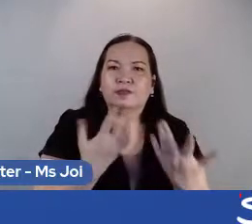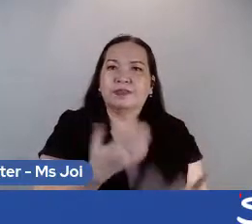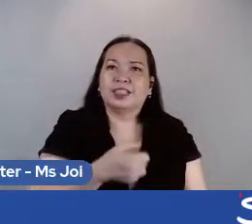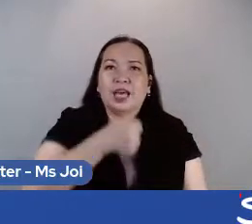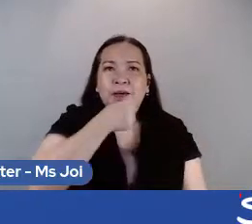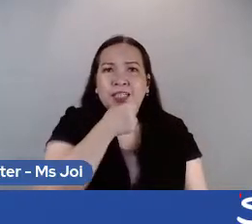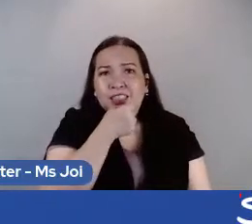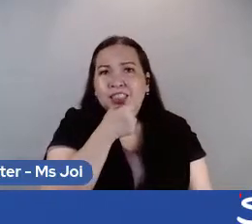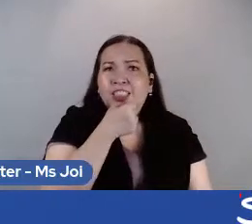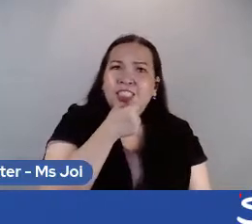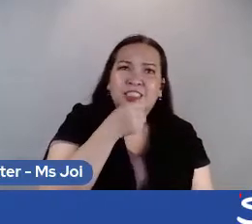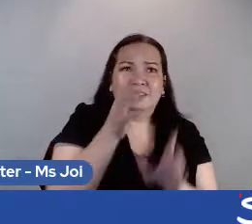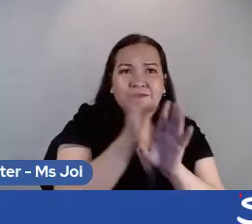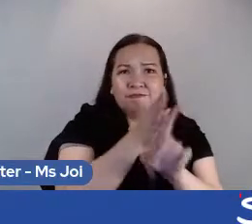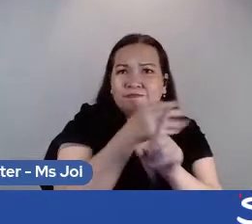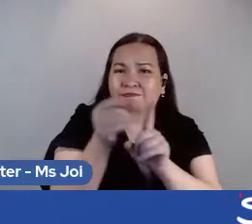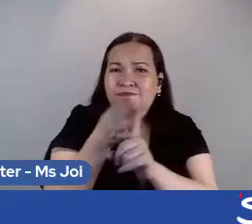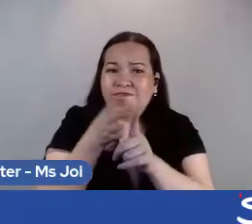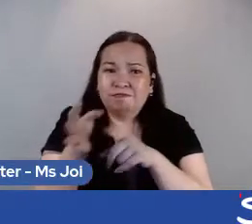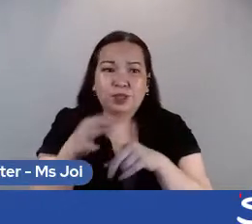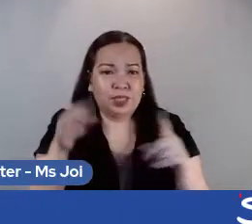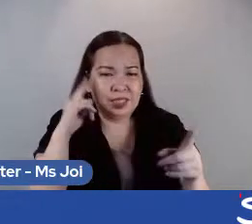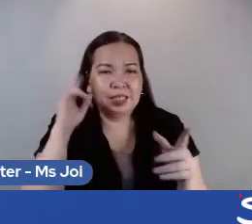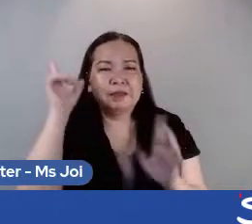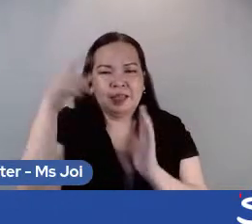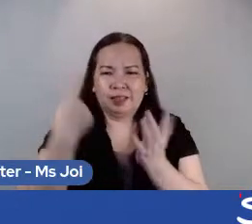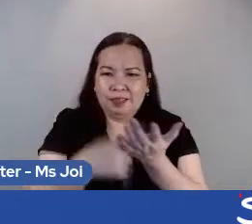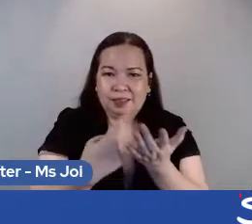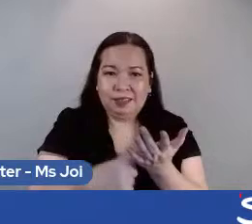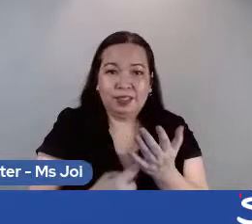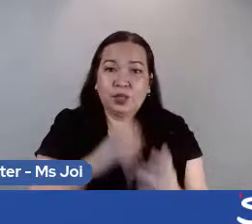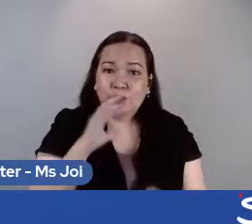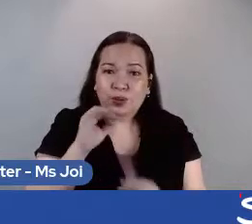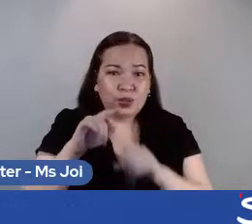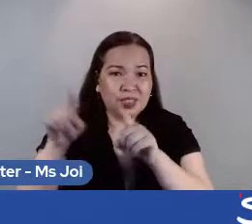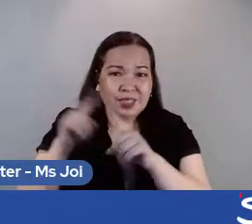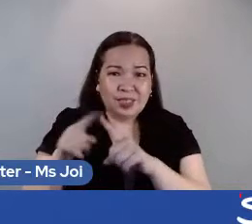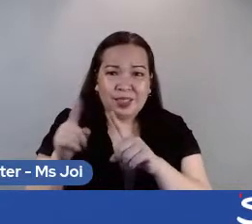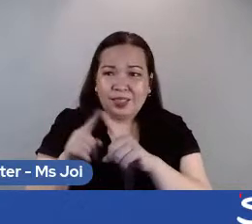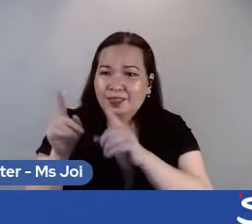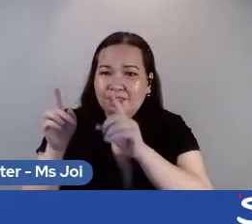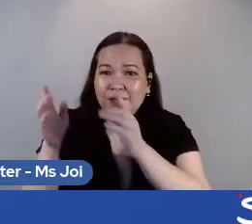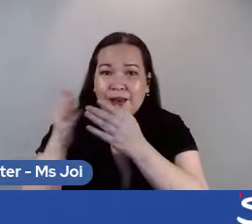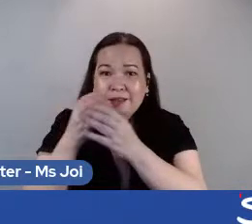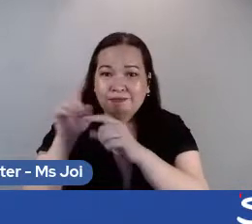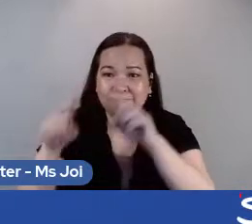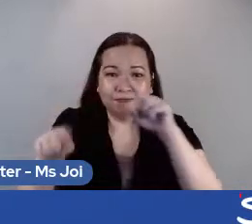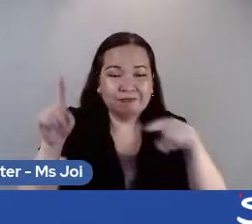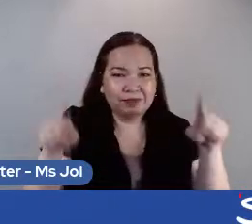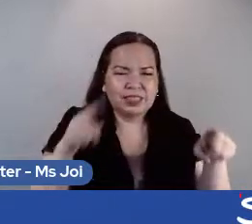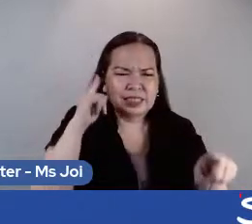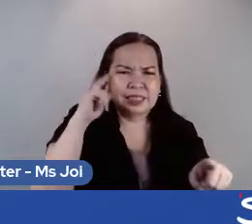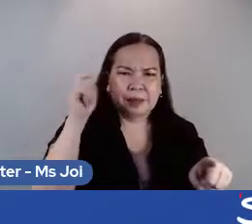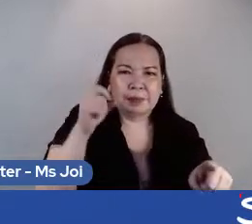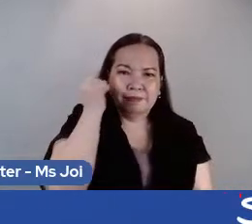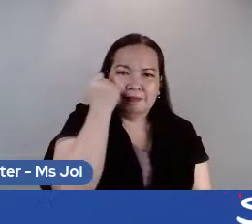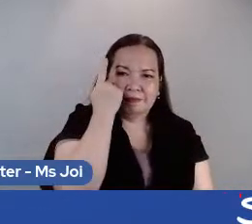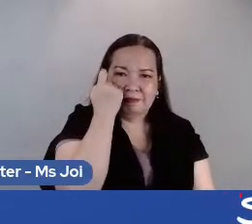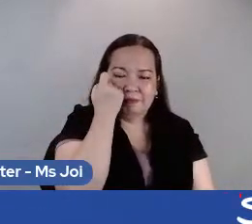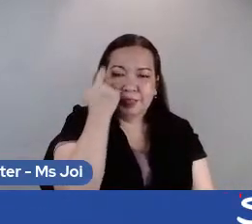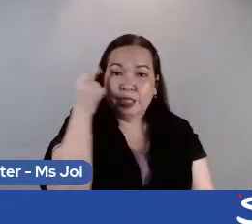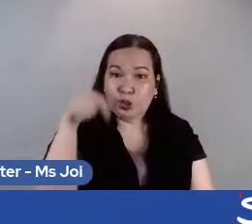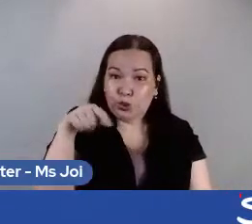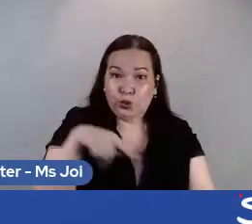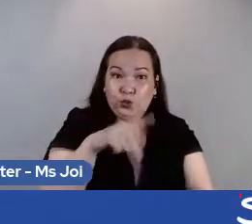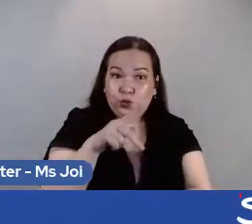hope there's an opportunity to discuss this also, because I think it's also important to understand in the context of the Philippines